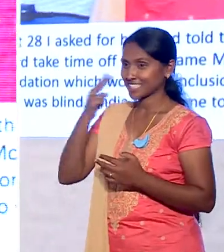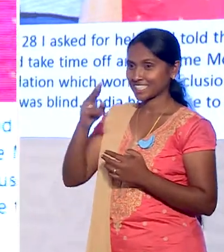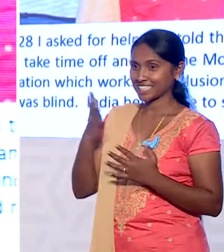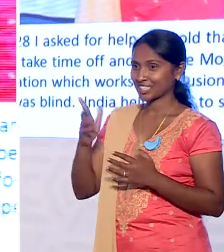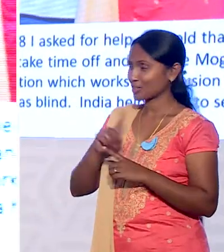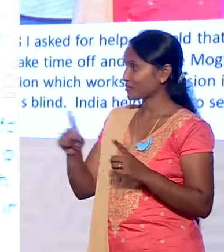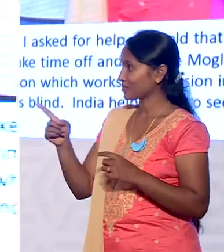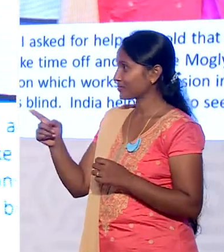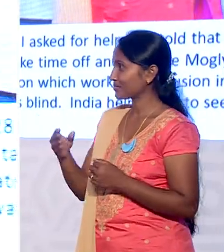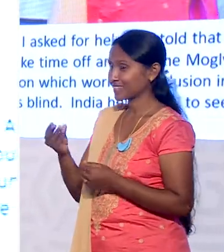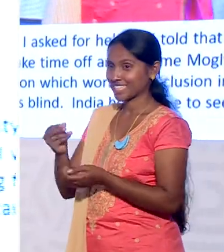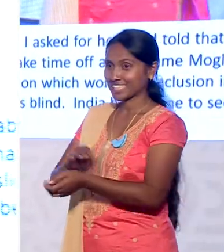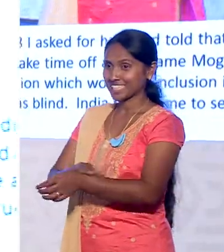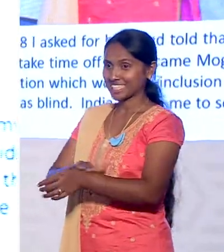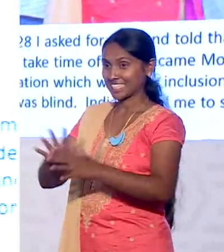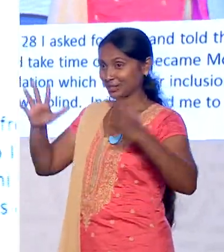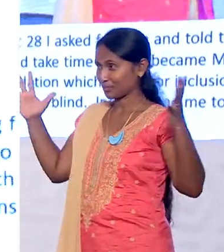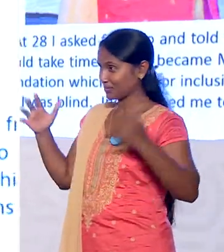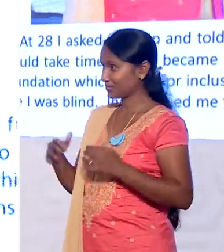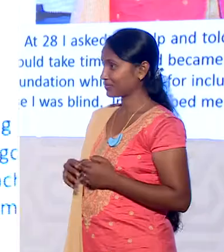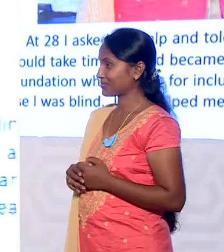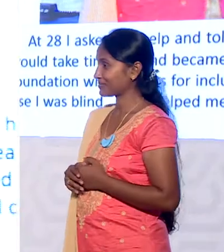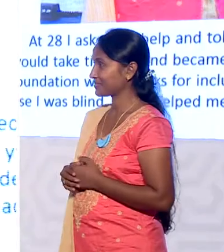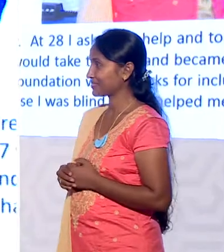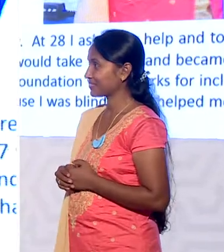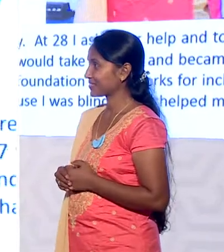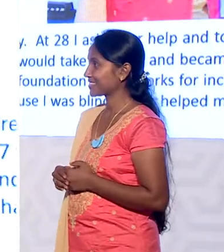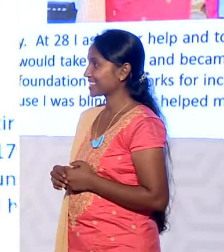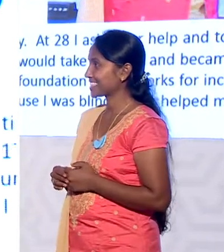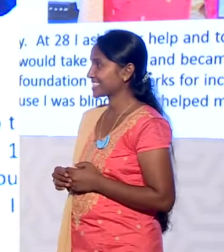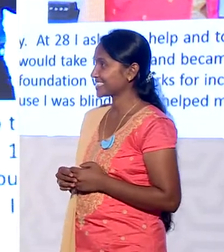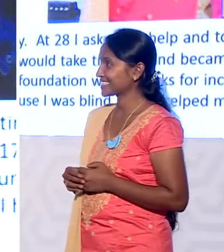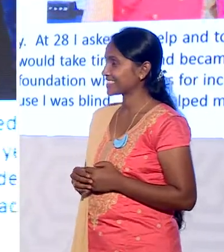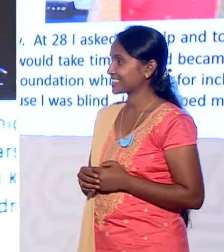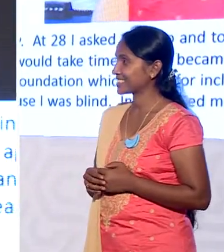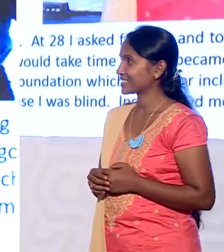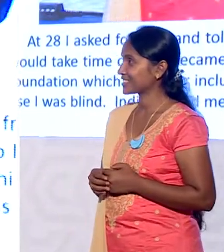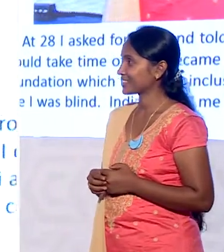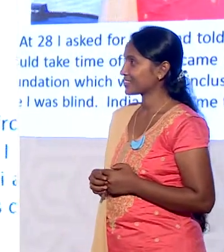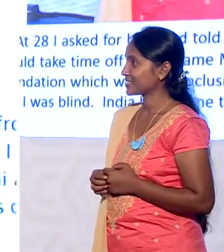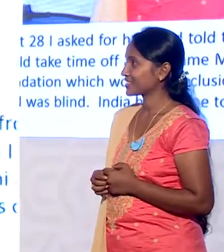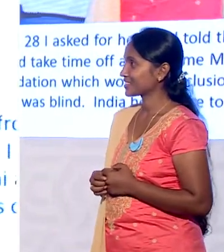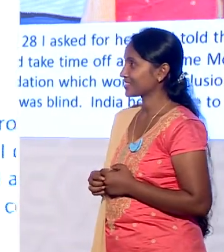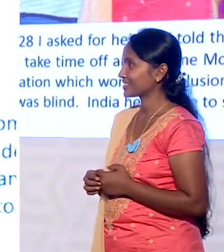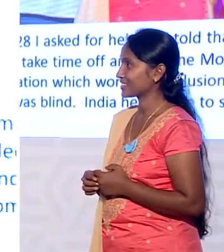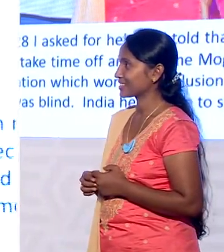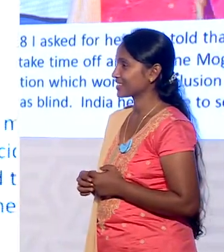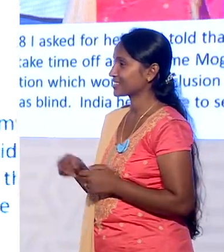pink skin, and actually the fact that I was a woman bareback on an elephant, let's be honest. I was some freak of